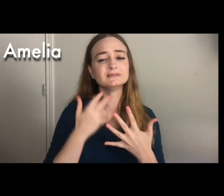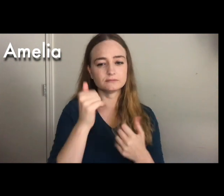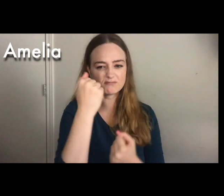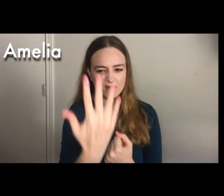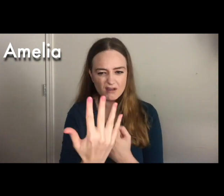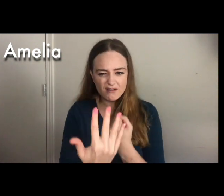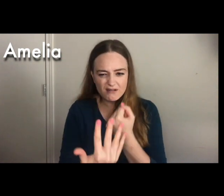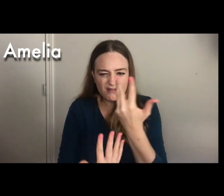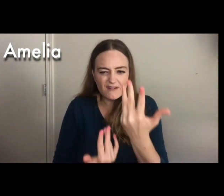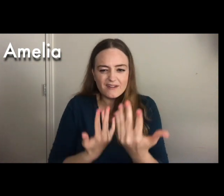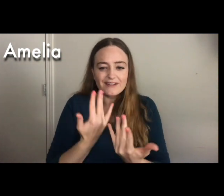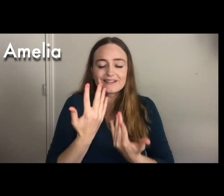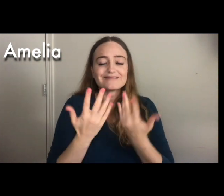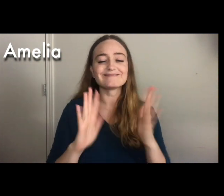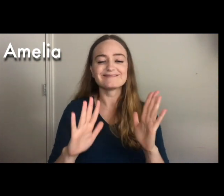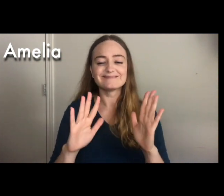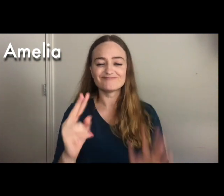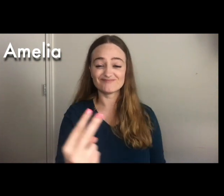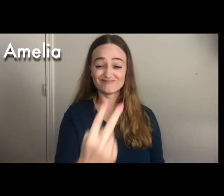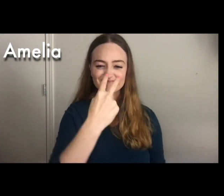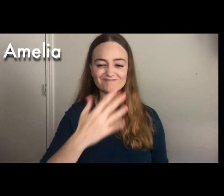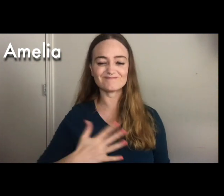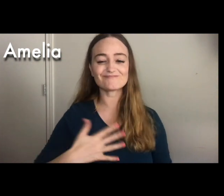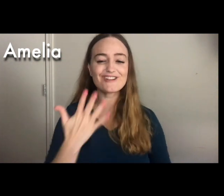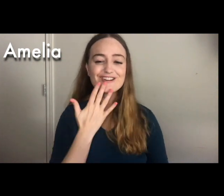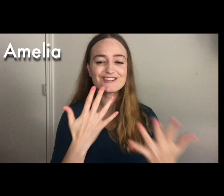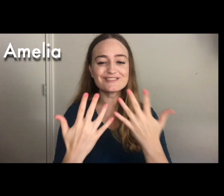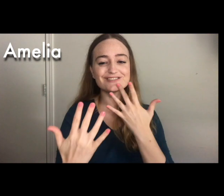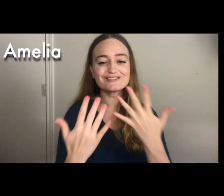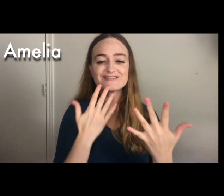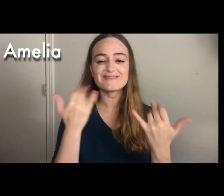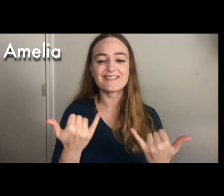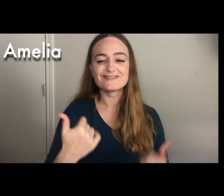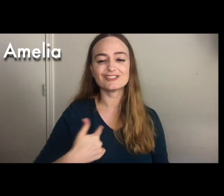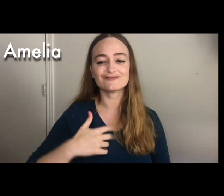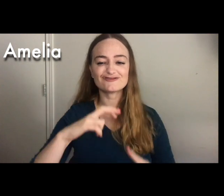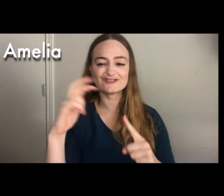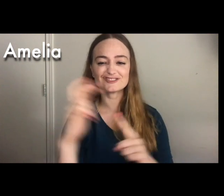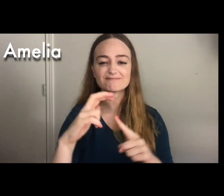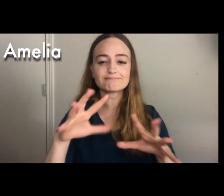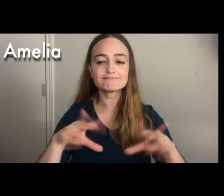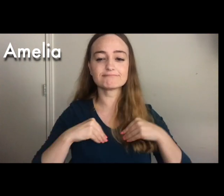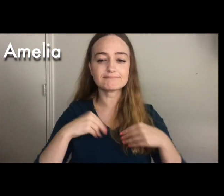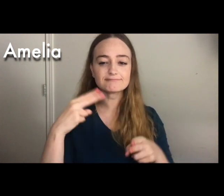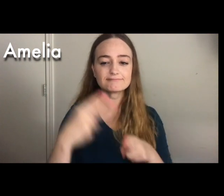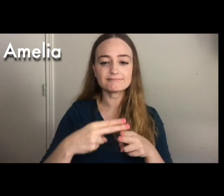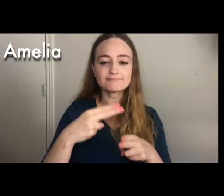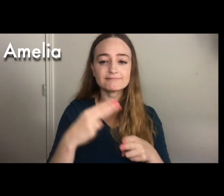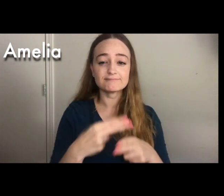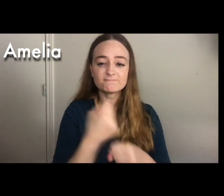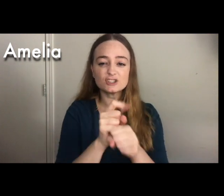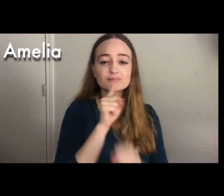Used to be afraid of flames and letting colors show. Now I'm kicking